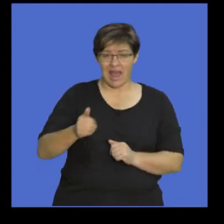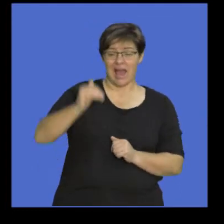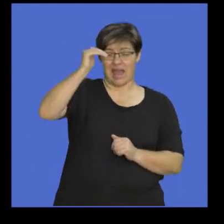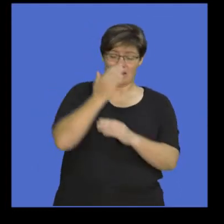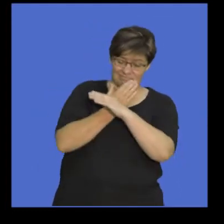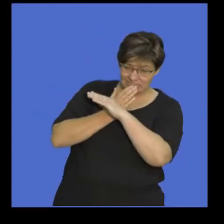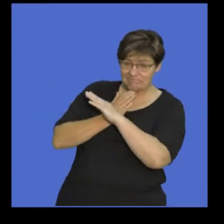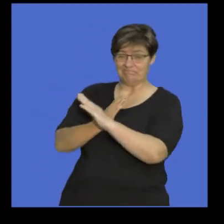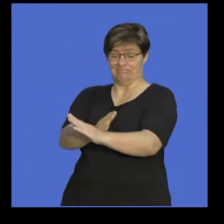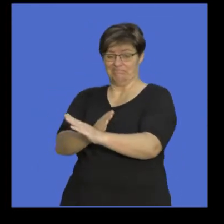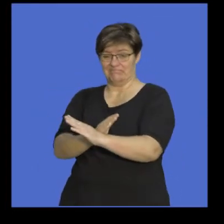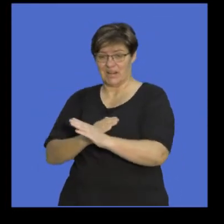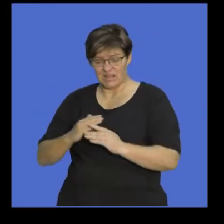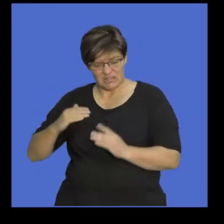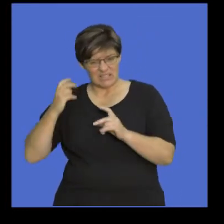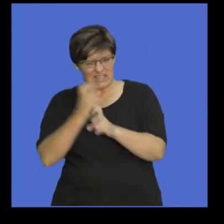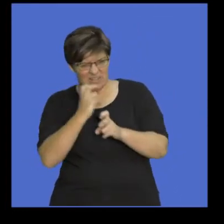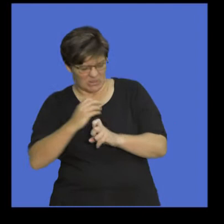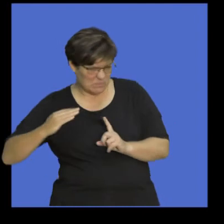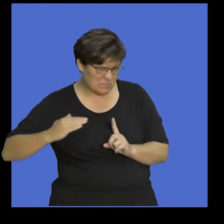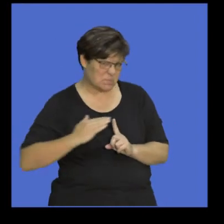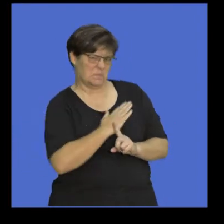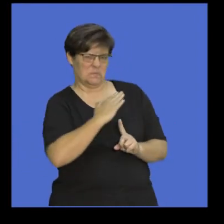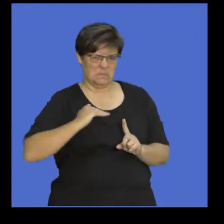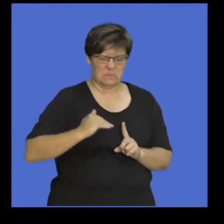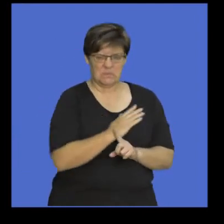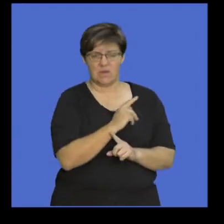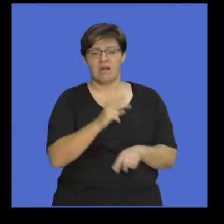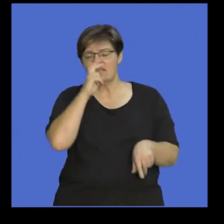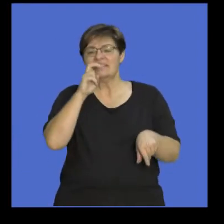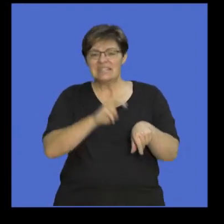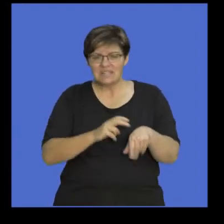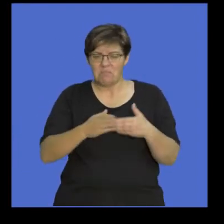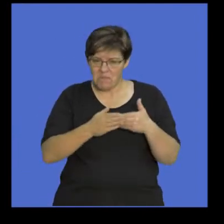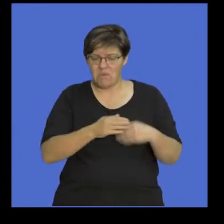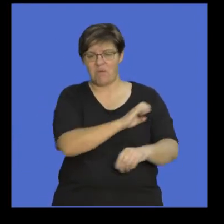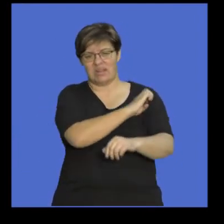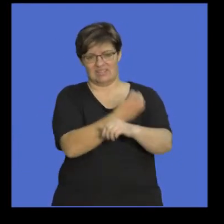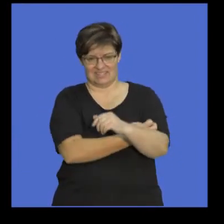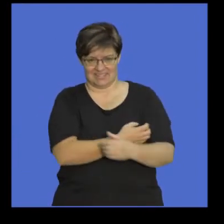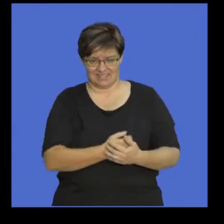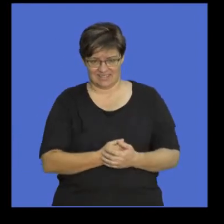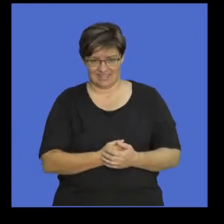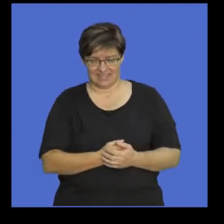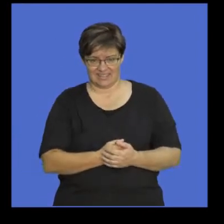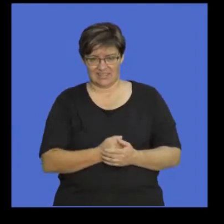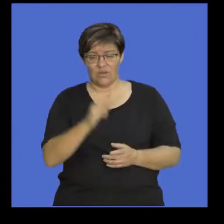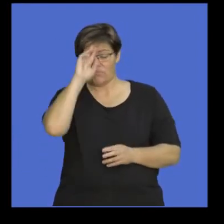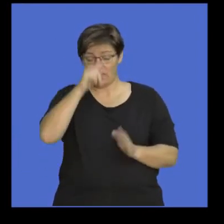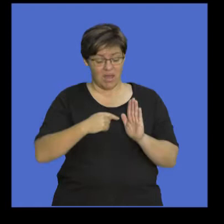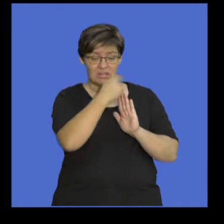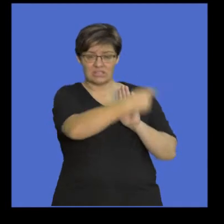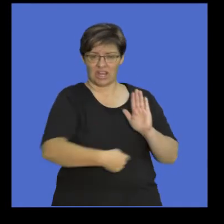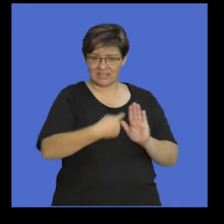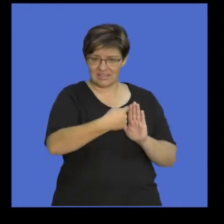magnitude of resistance, that's high resistance, right, will require more energy. Because remember, in a